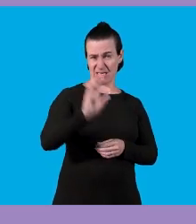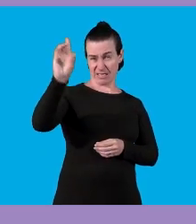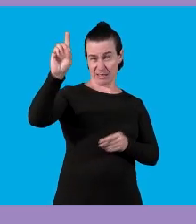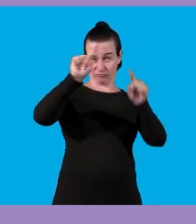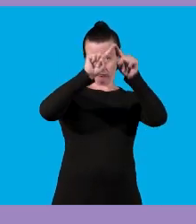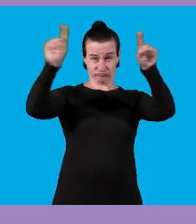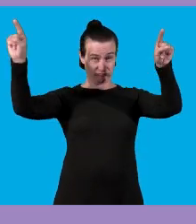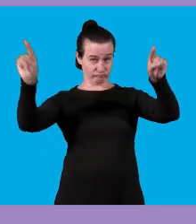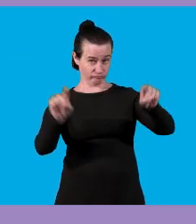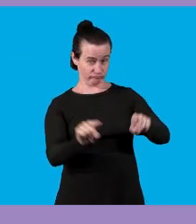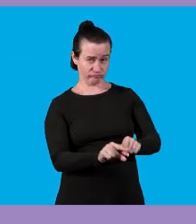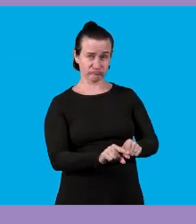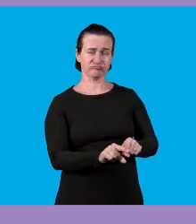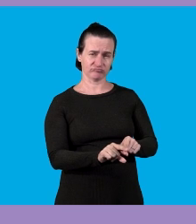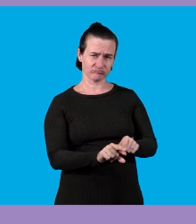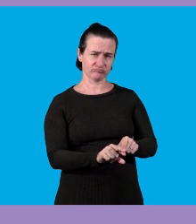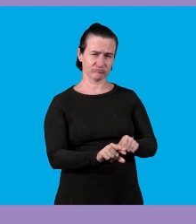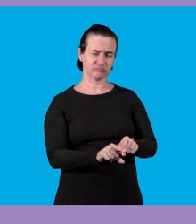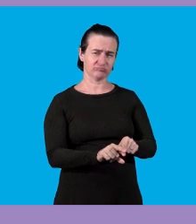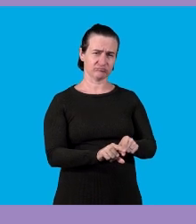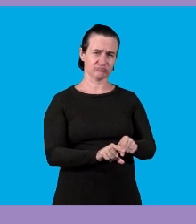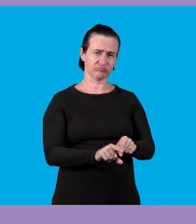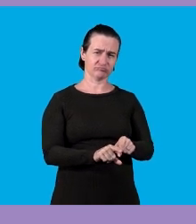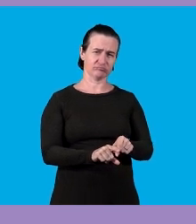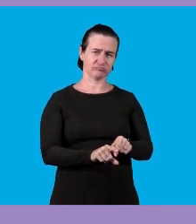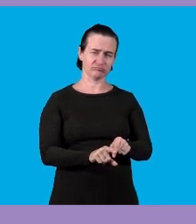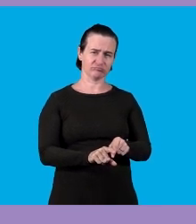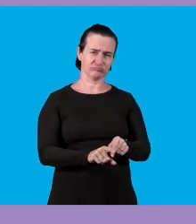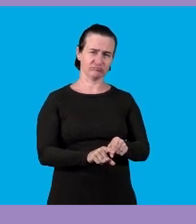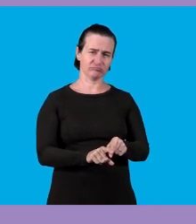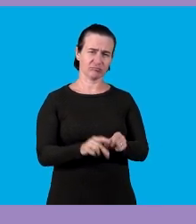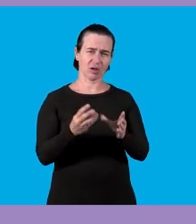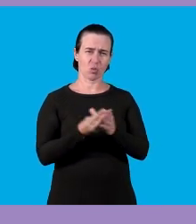Triangle ABD. And look at triangle